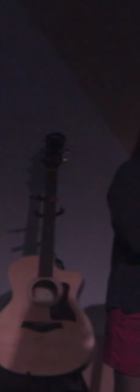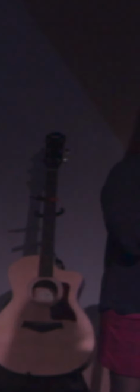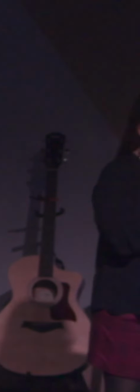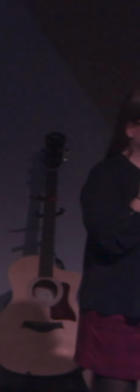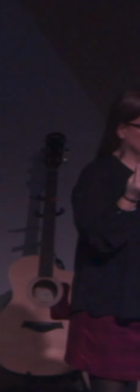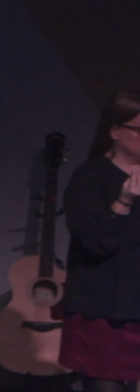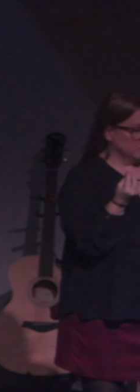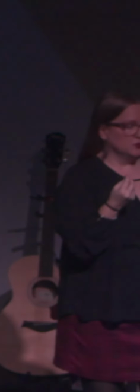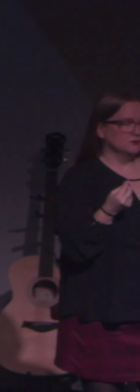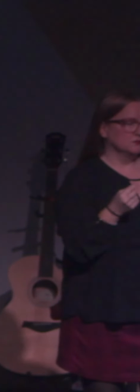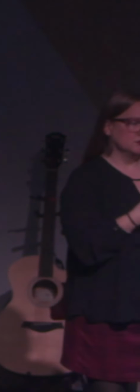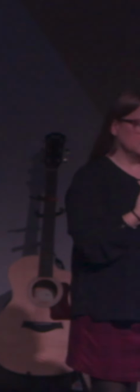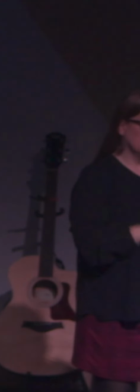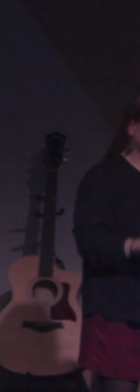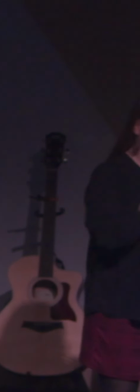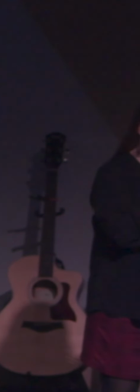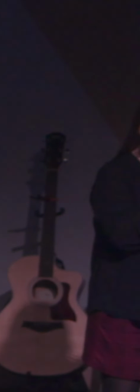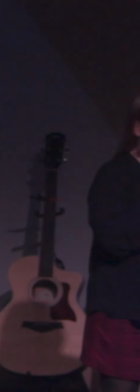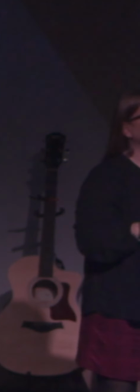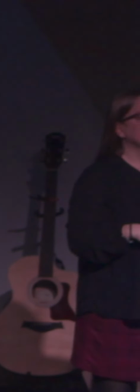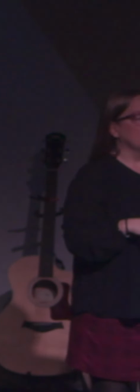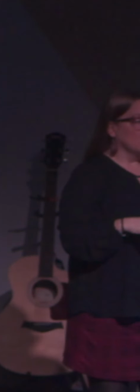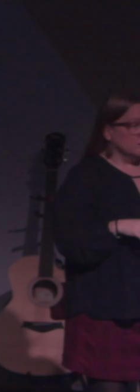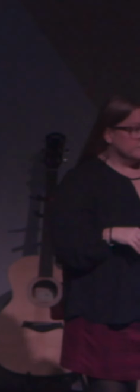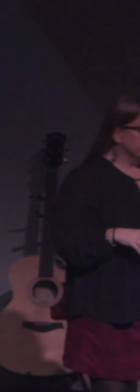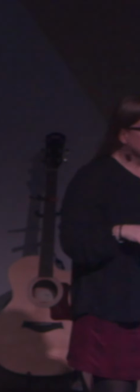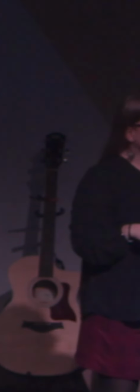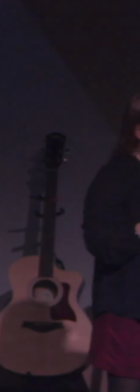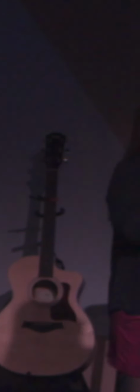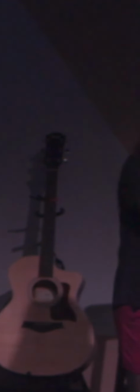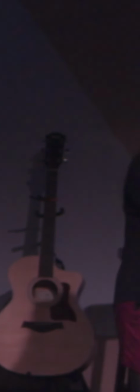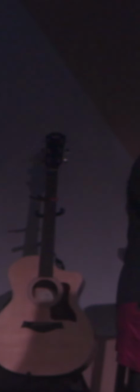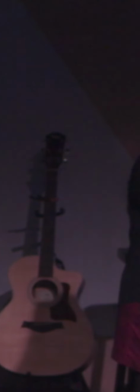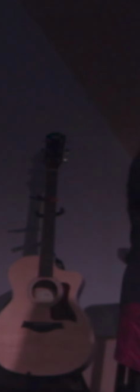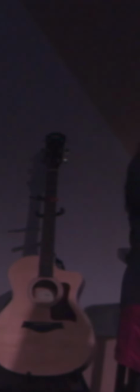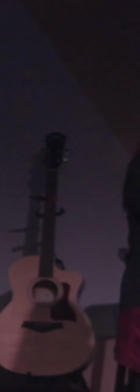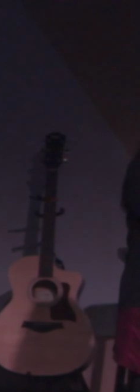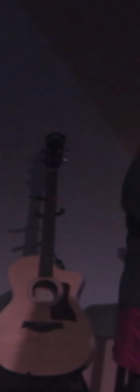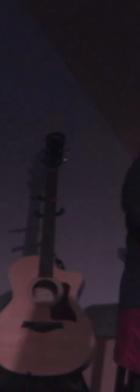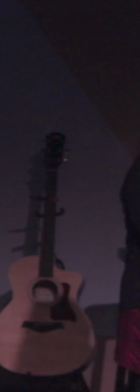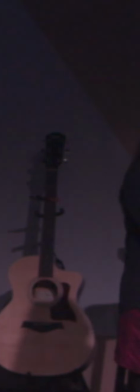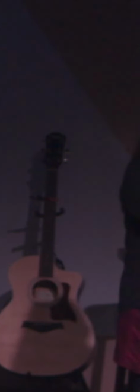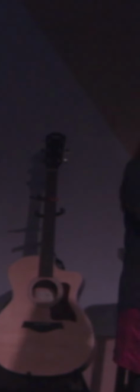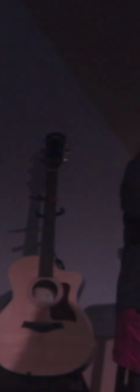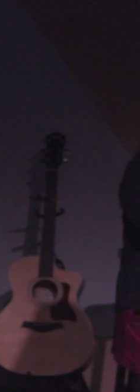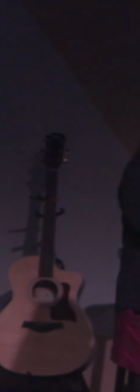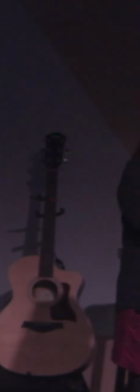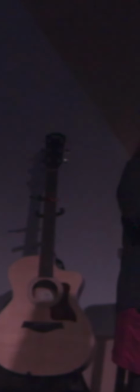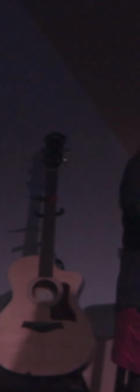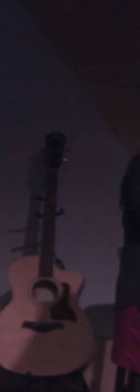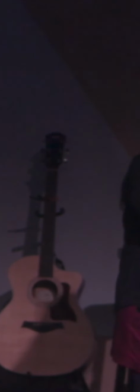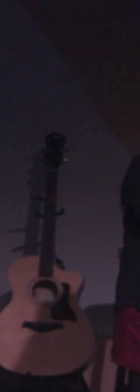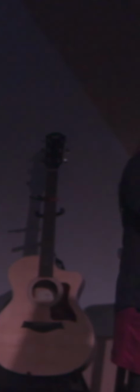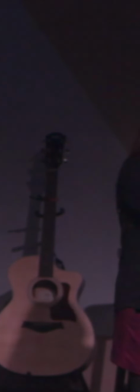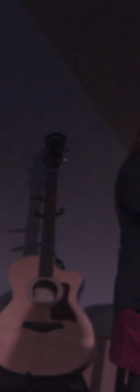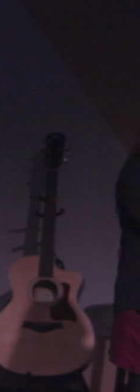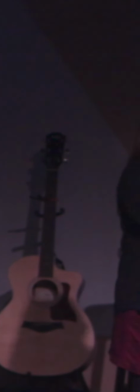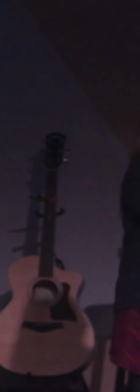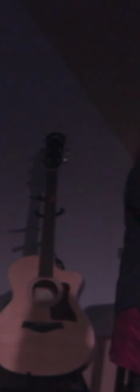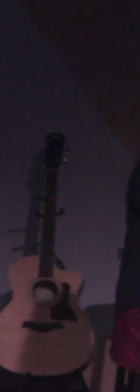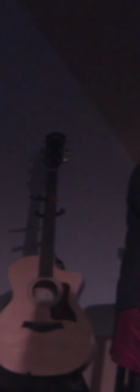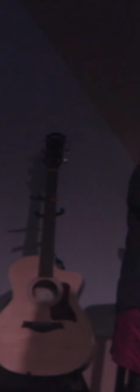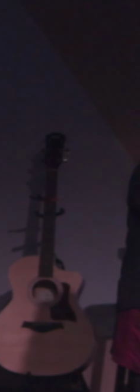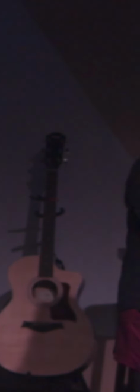would do, and this was the most important, is they would go to this area and they would see if there were any poisonous weeds, berries, flowers, anything like that, because